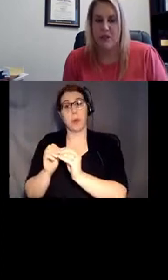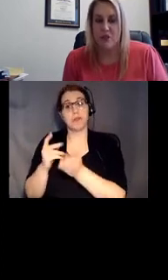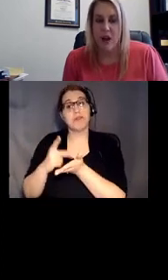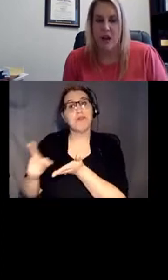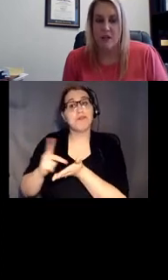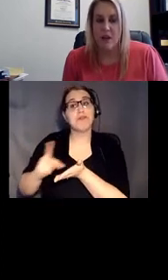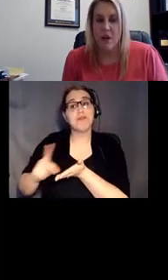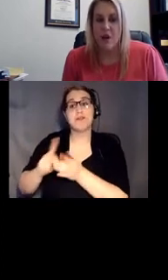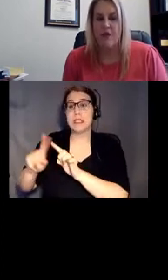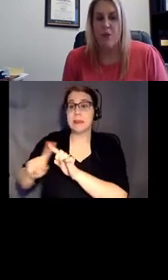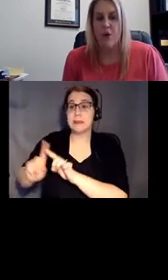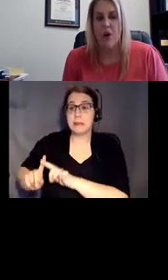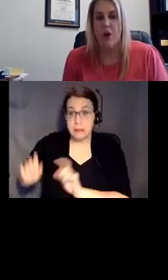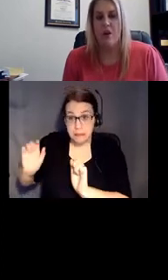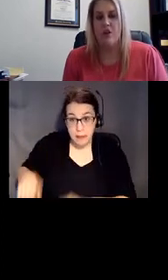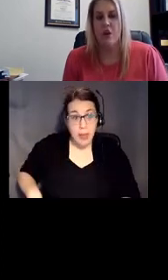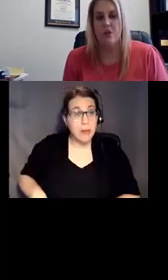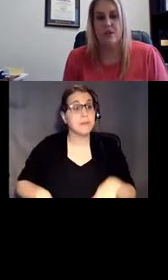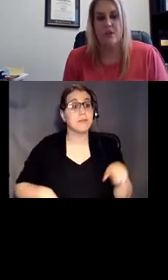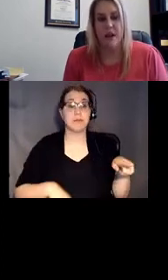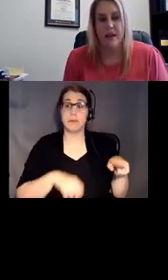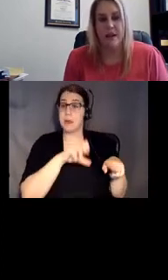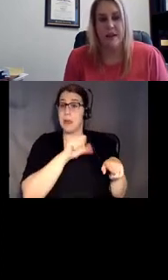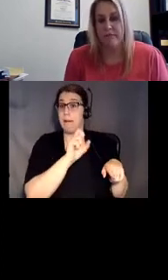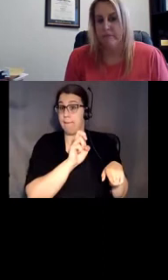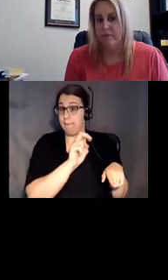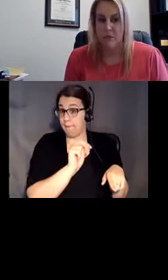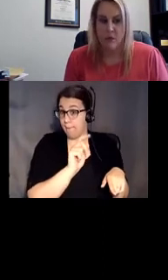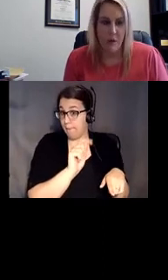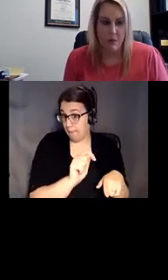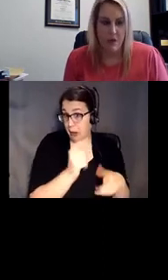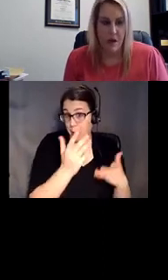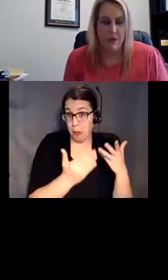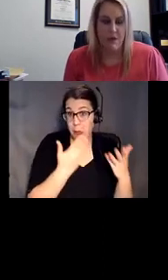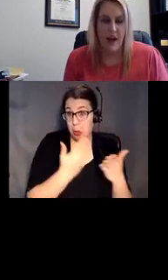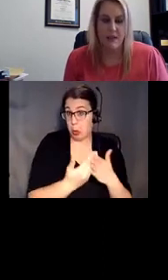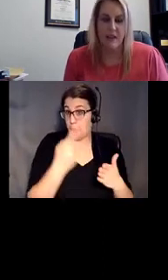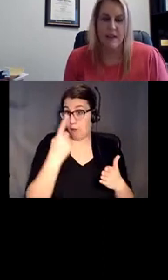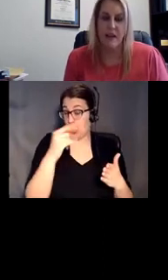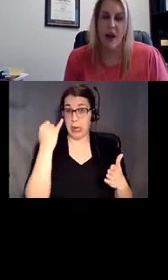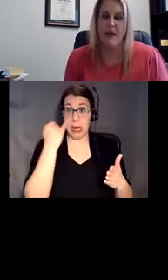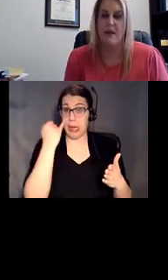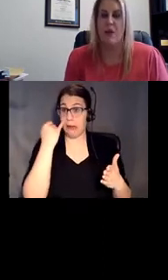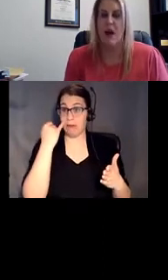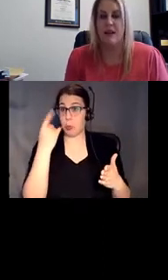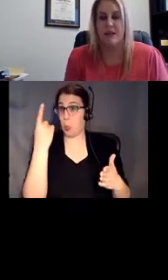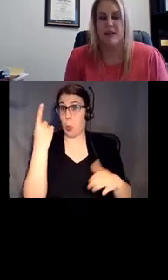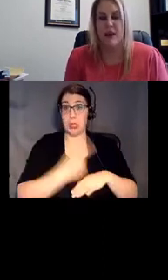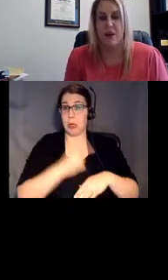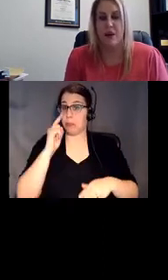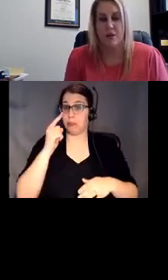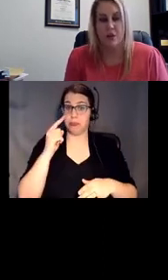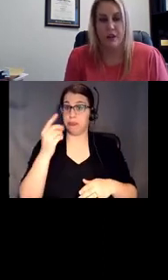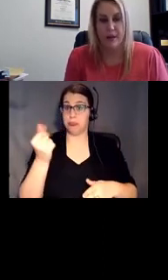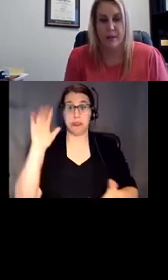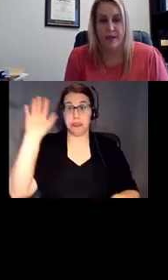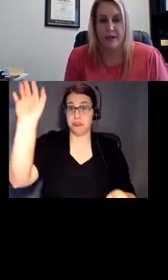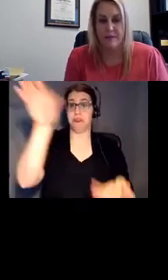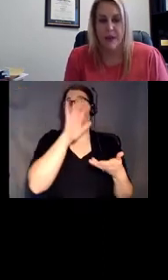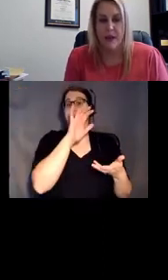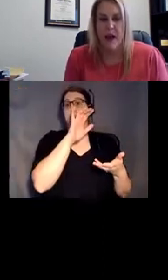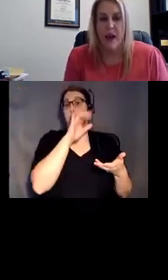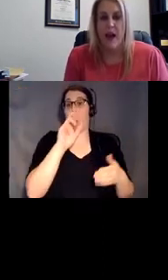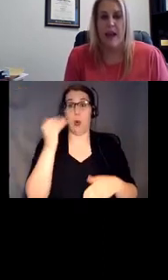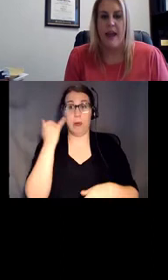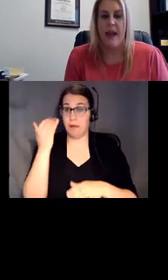Supplemental needs trusts for those sudden lump sums of assets that come in or assets that are over the